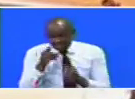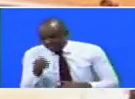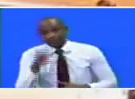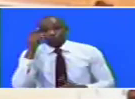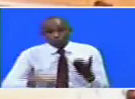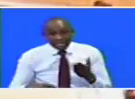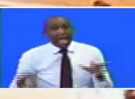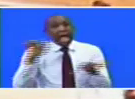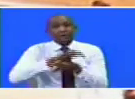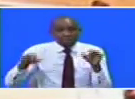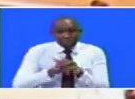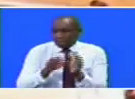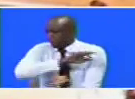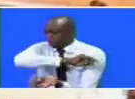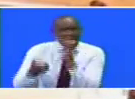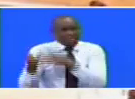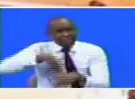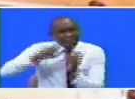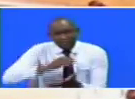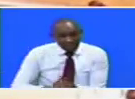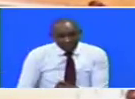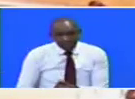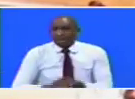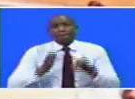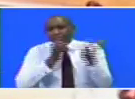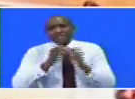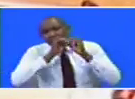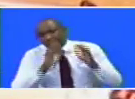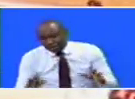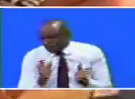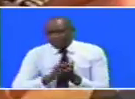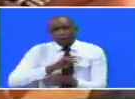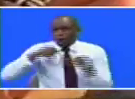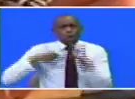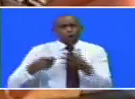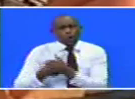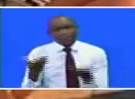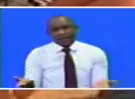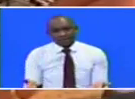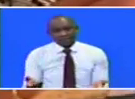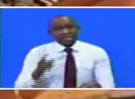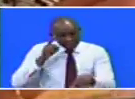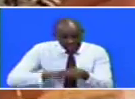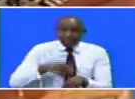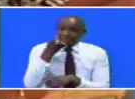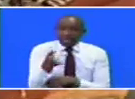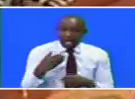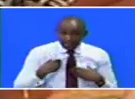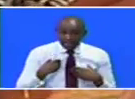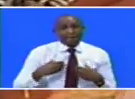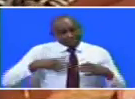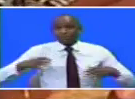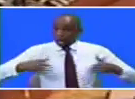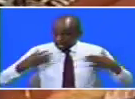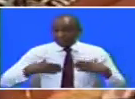kama everything was at a mess. There was no business, everything was blocked. Matokeo ilipotoka, watu wengi wakuwa